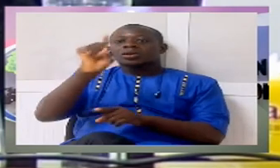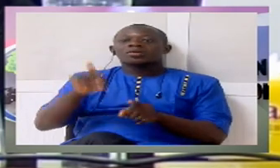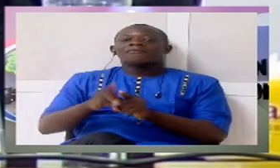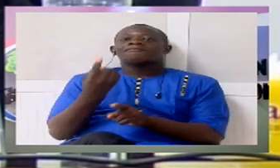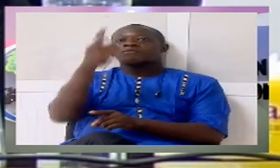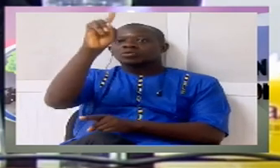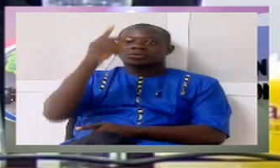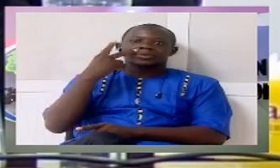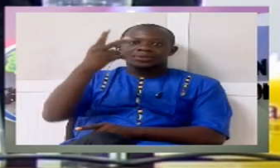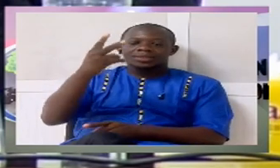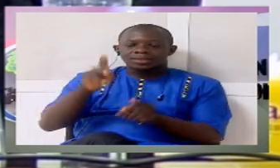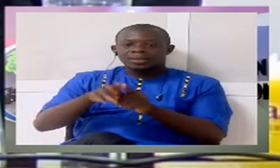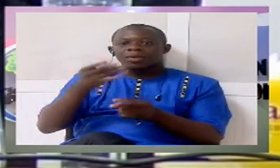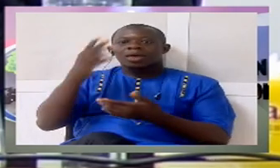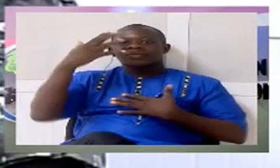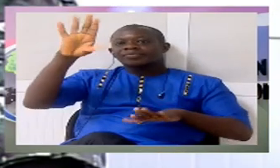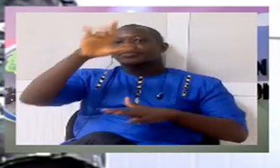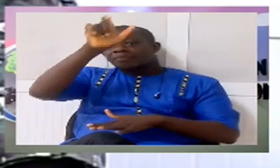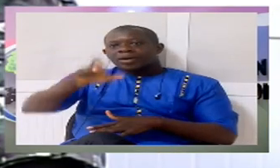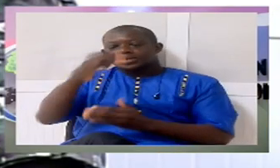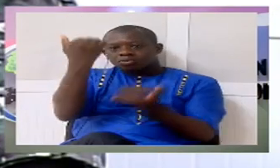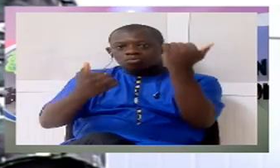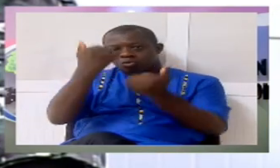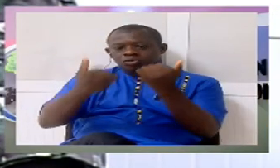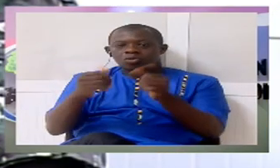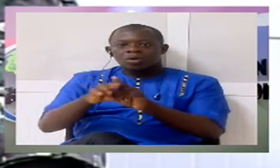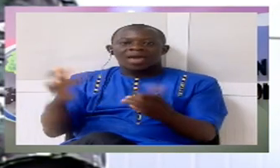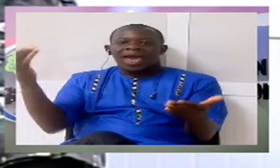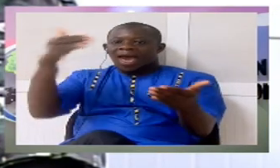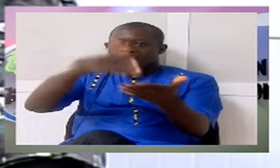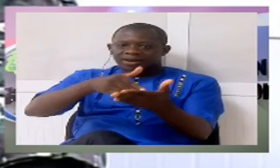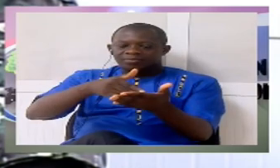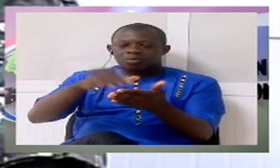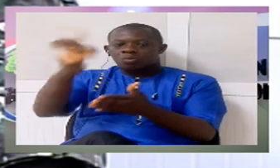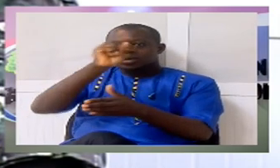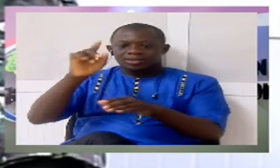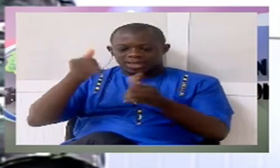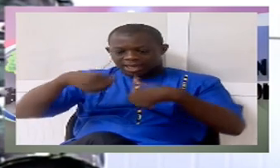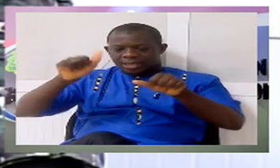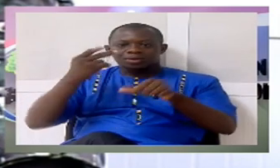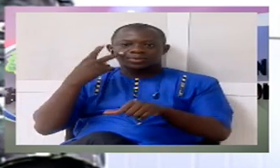see the Mercedes Benz approaching? Legi nak ci ban waxtu ngeen gis Mercedes Benz bobu di ñew?